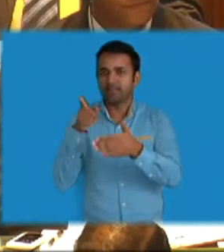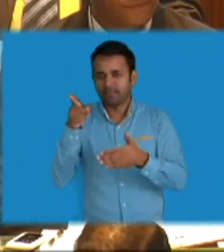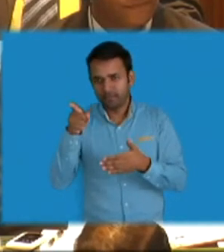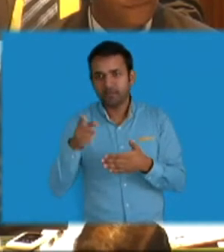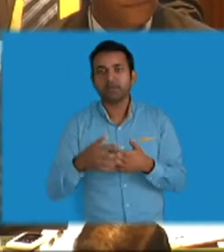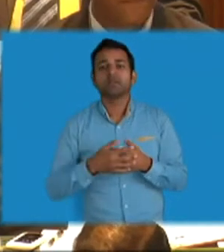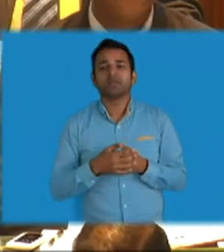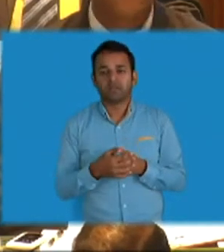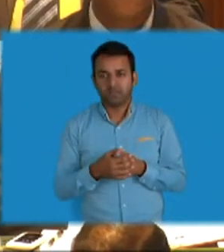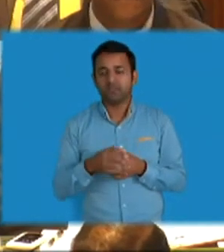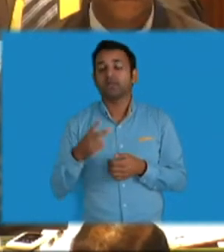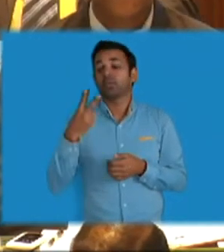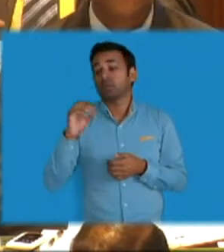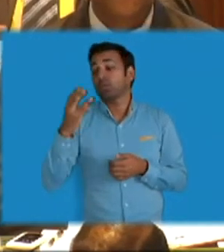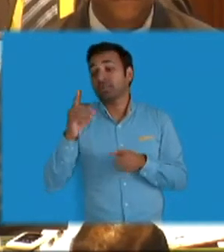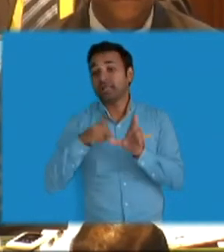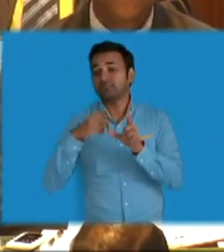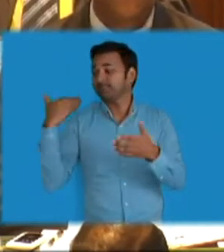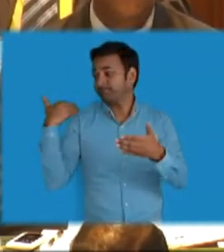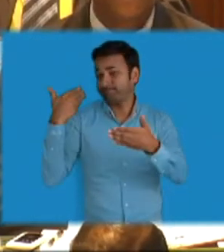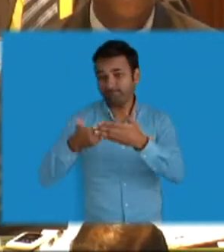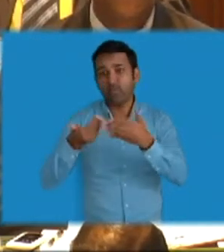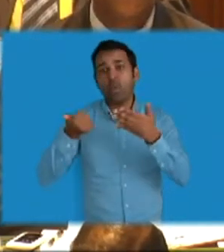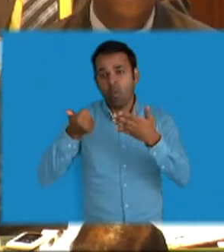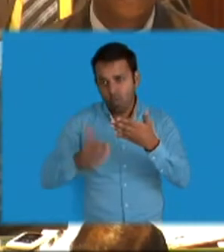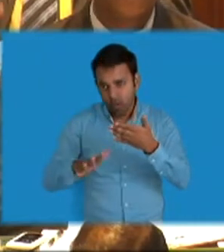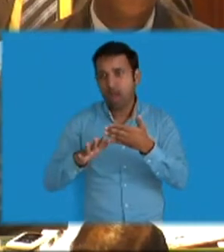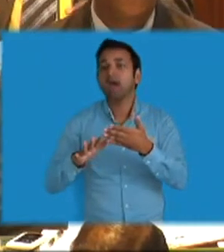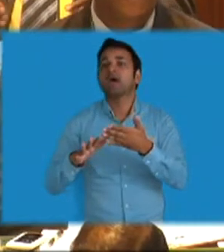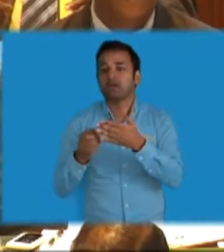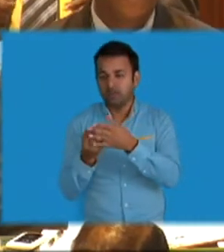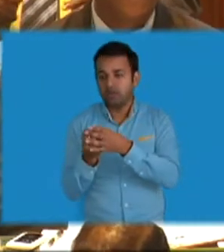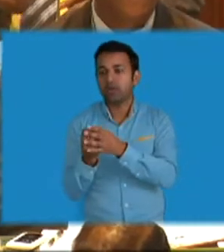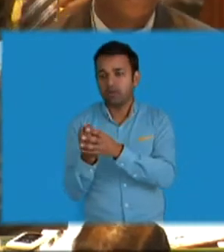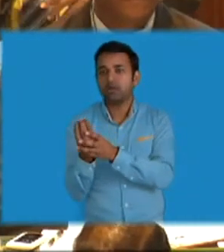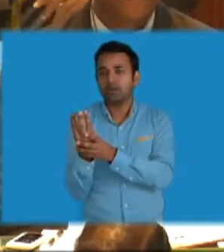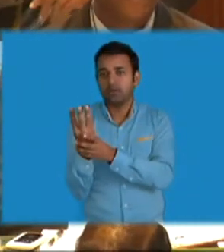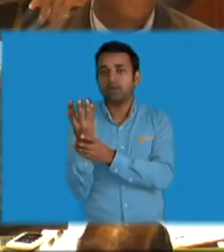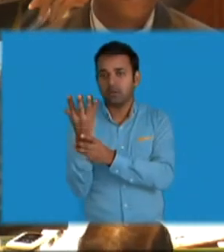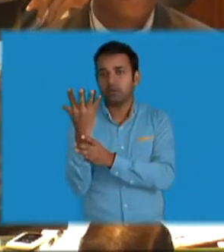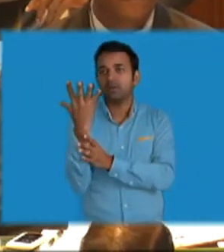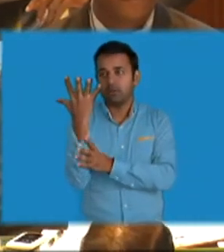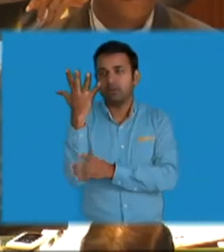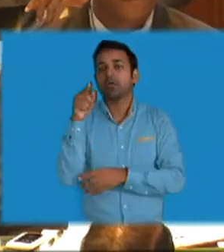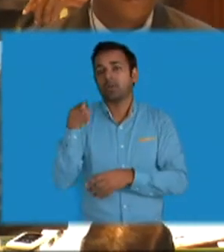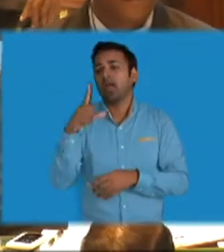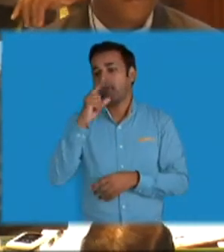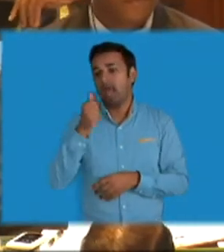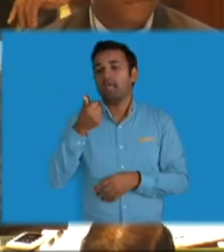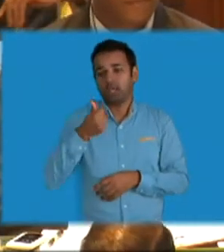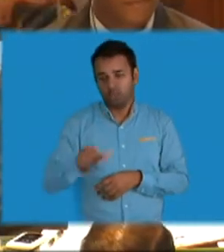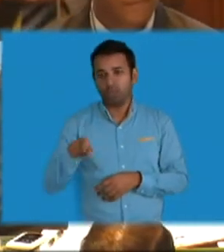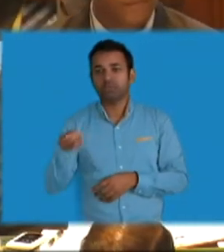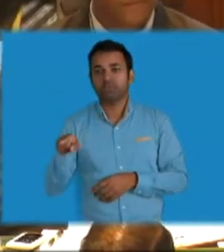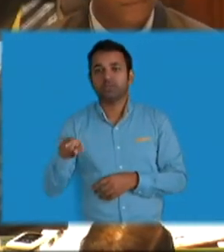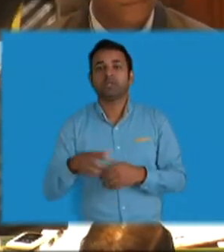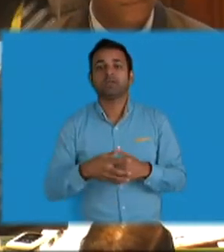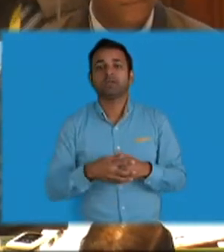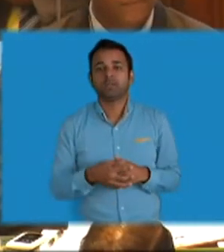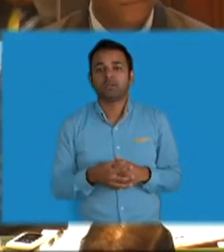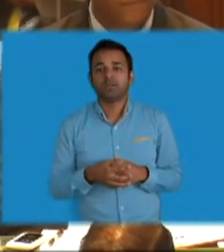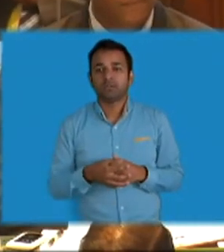years, for the trees to be effective. In our petition in Shirley Park, there was